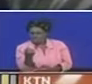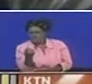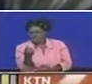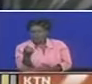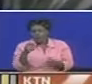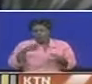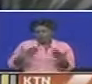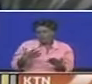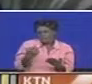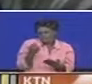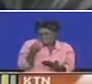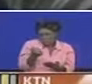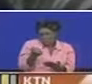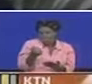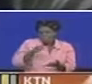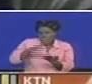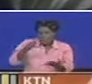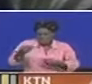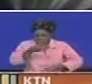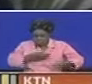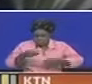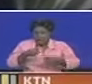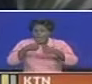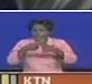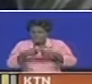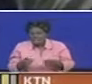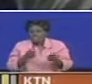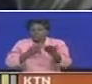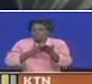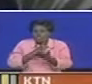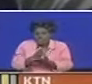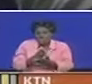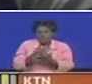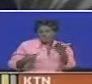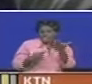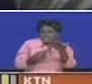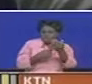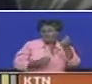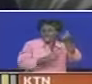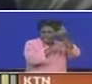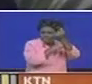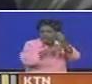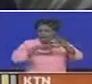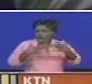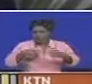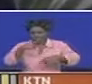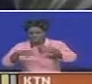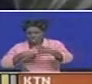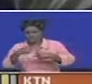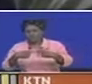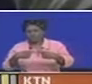more discussions. But whether it's through technical assistance, through continued